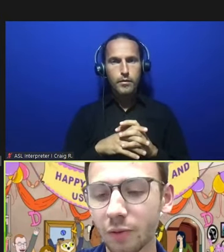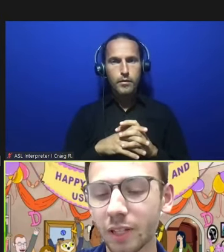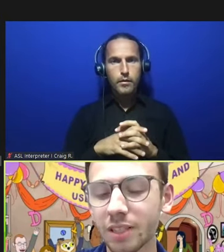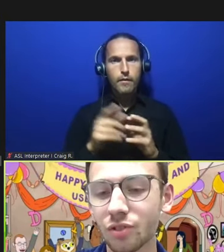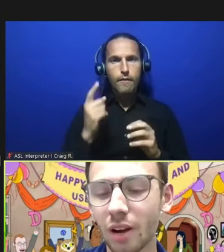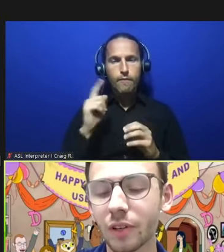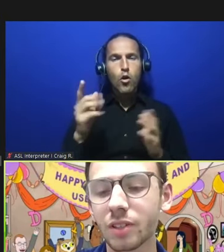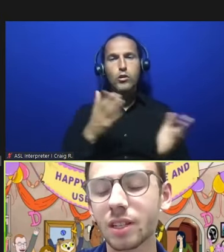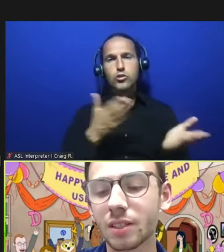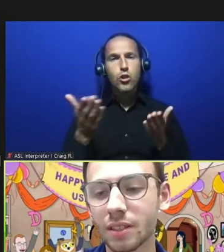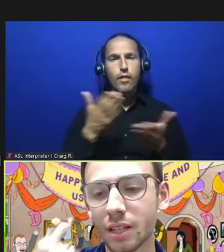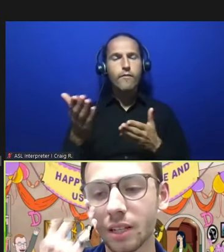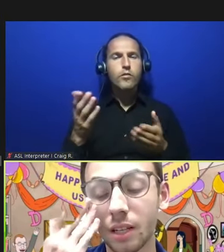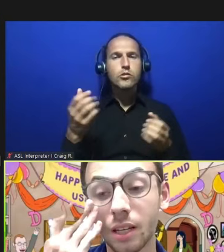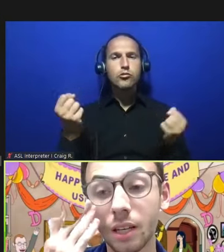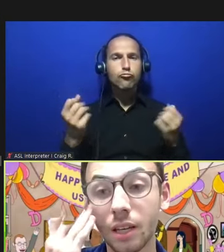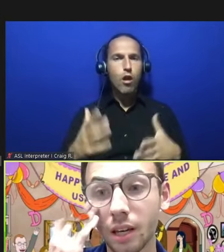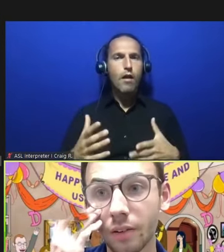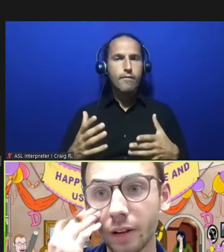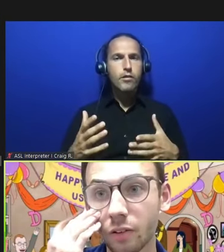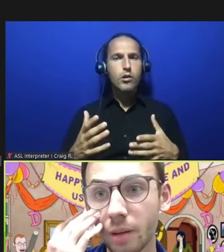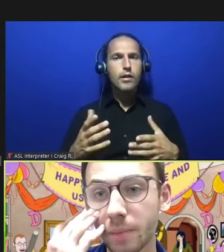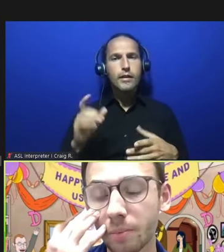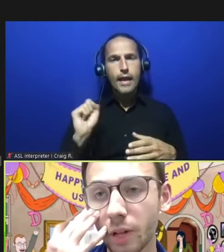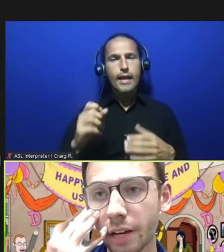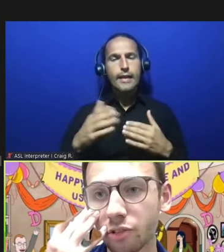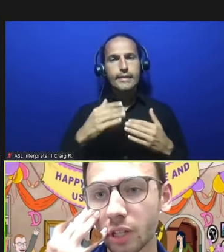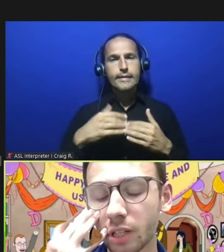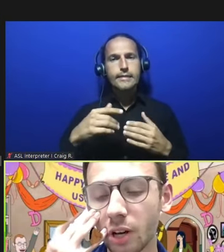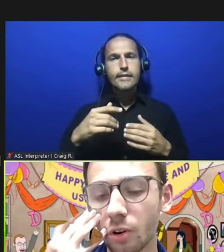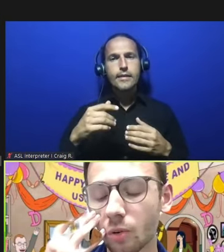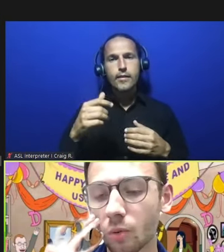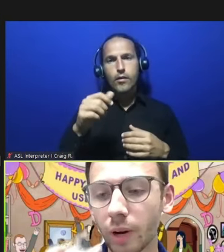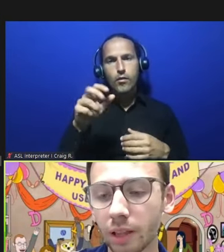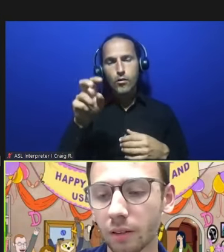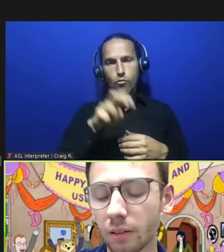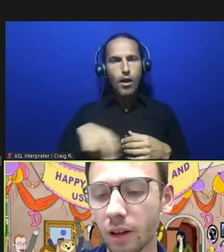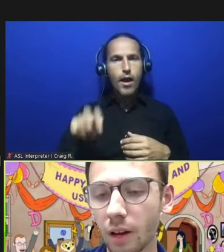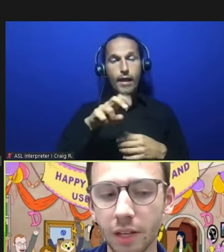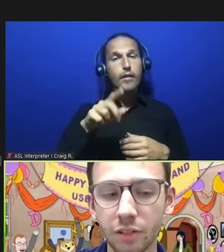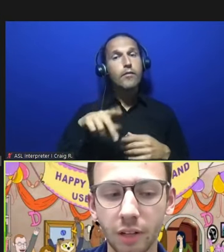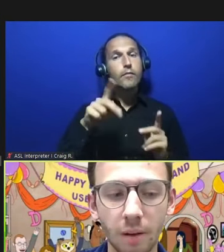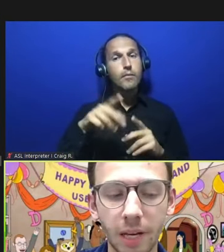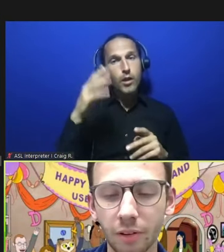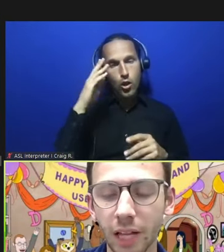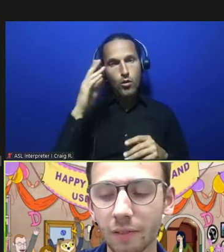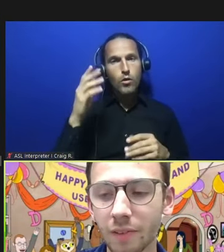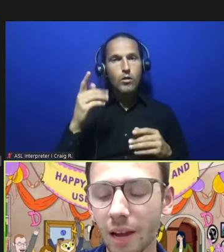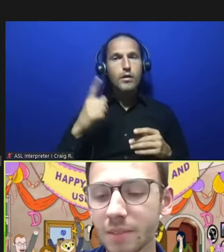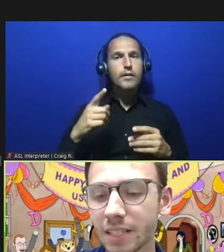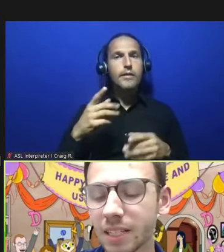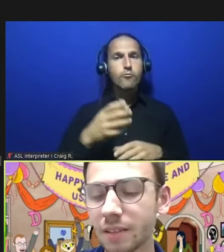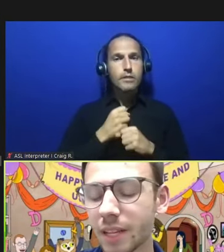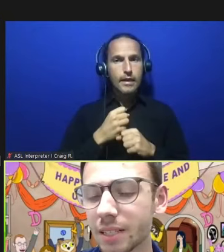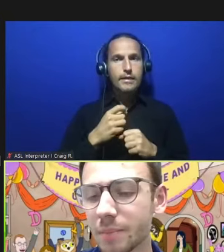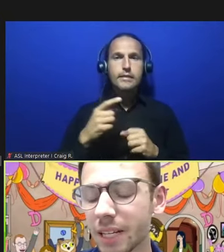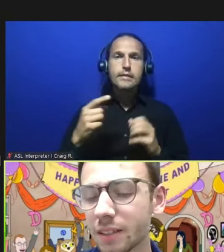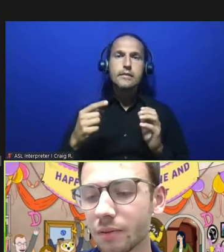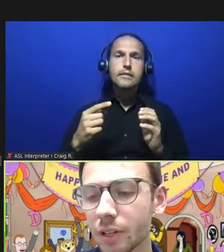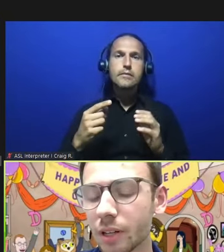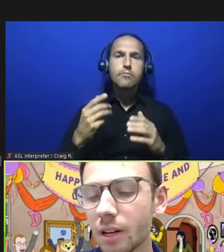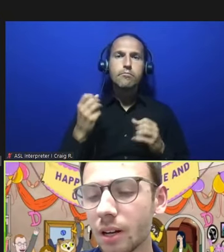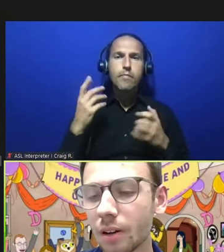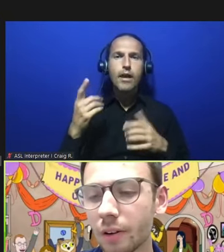for delivery drivers to get around so that people actually know when things are coming. There are a lot of time-sensitive things